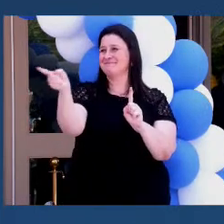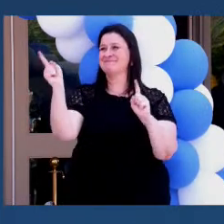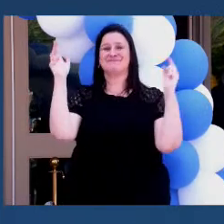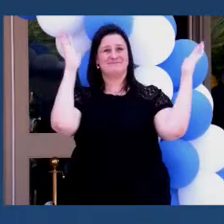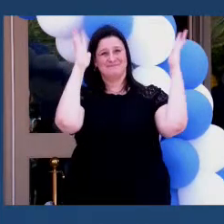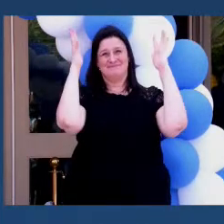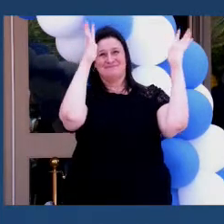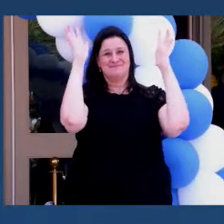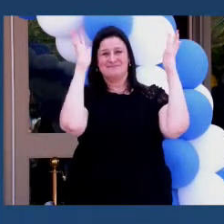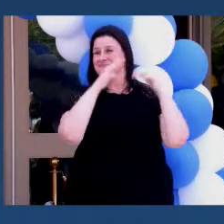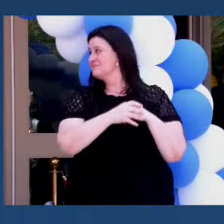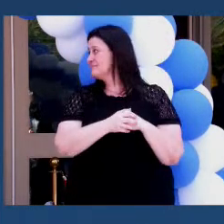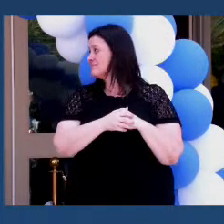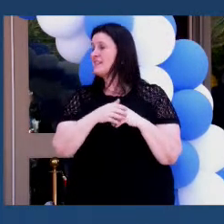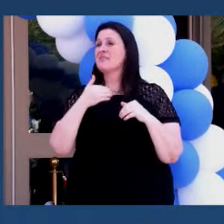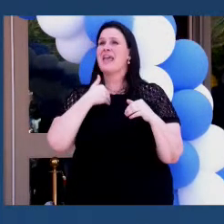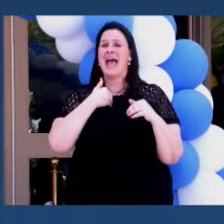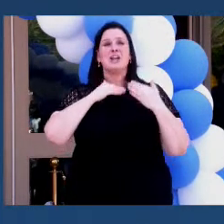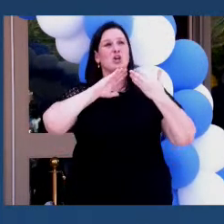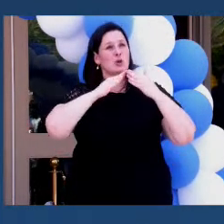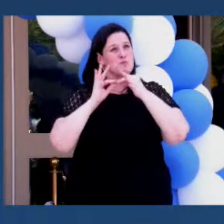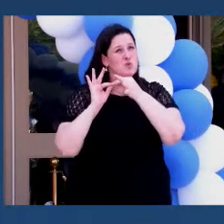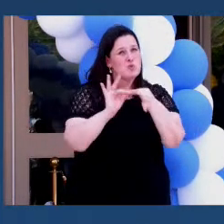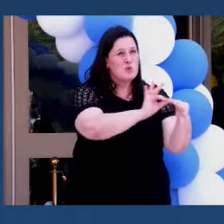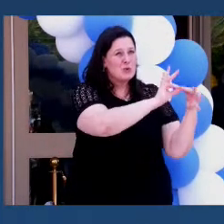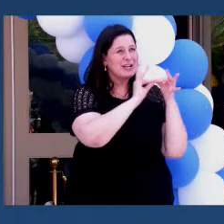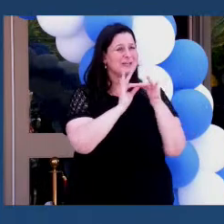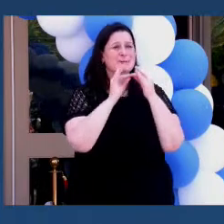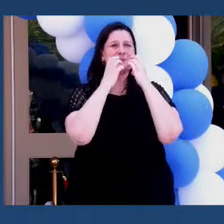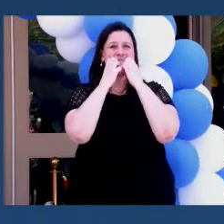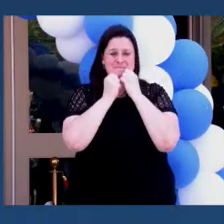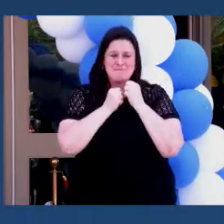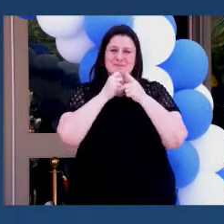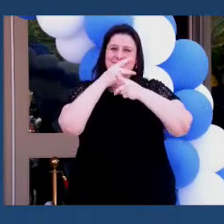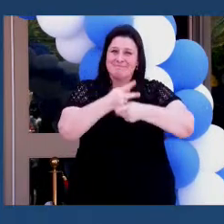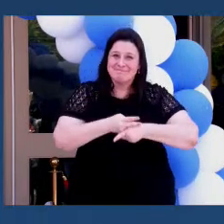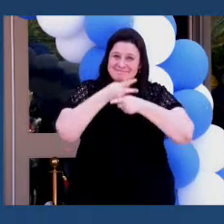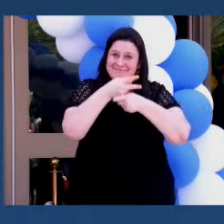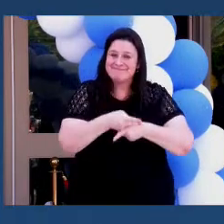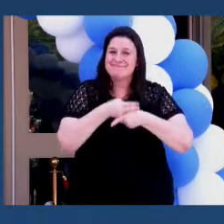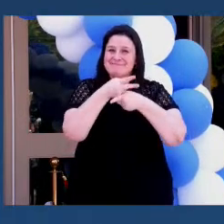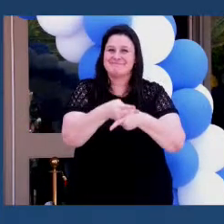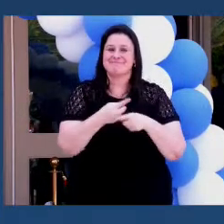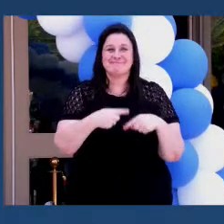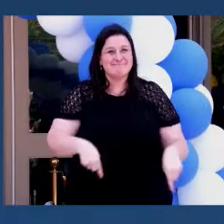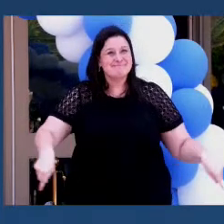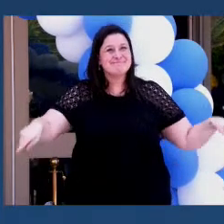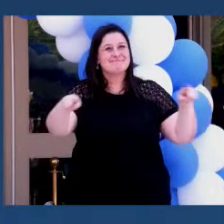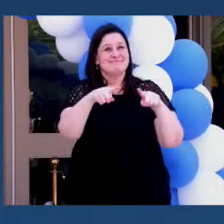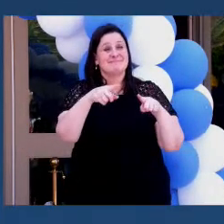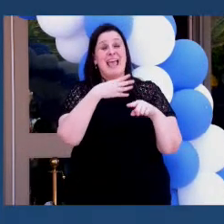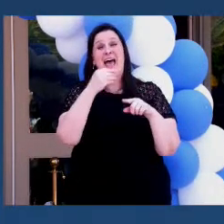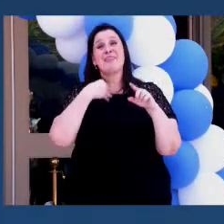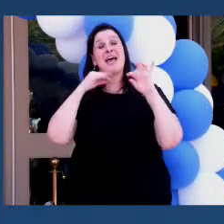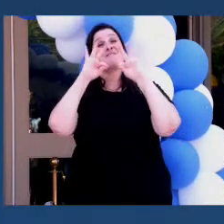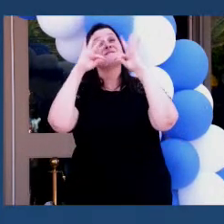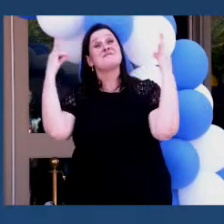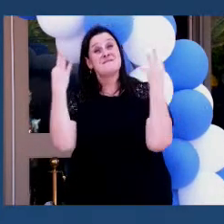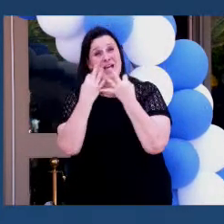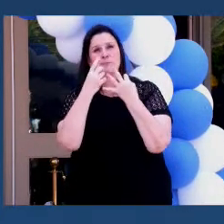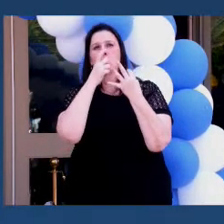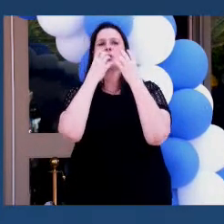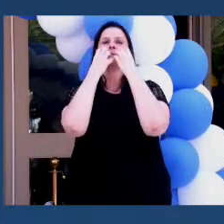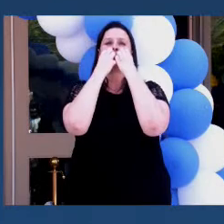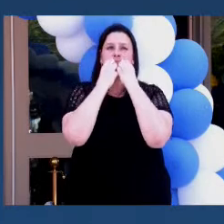a community who cared and loved them. and they had families who cared and loved